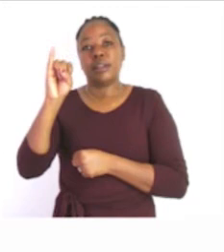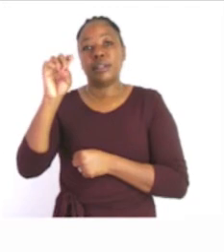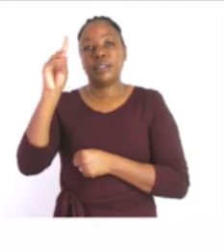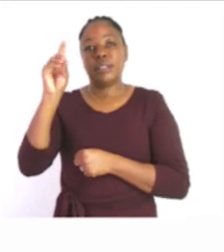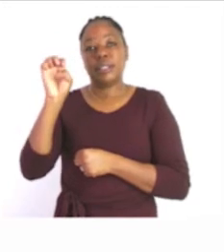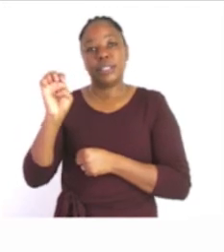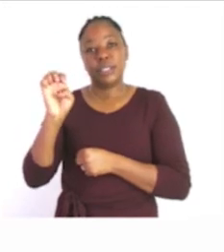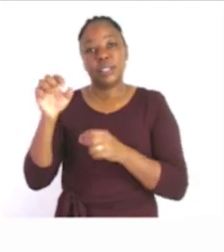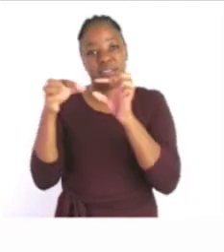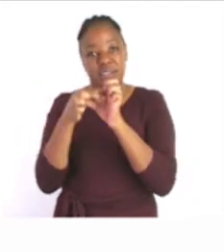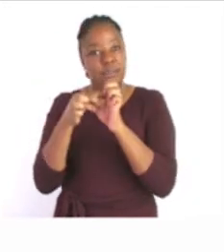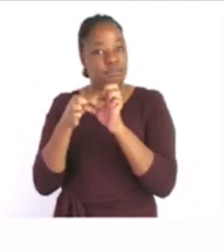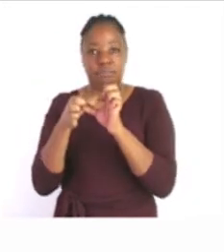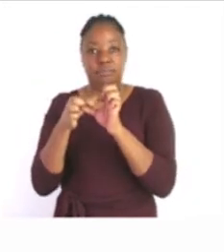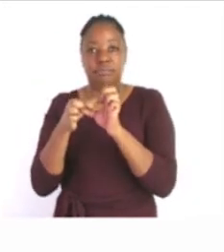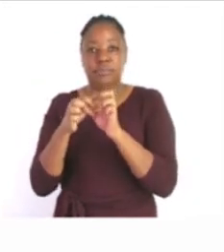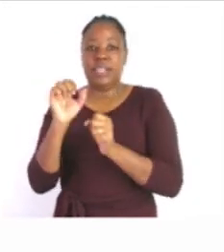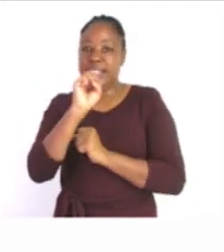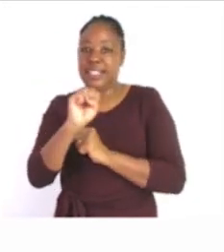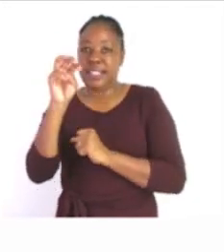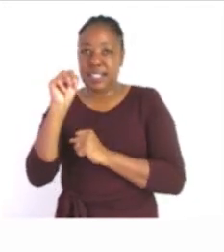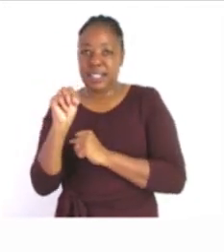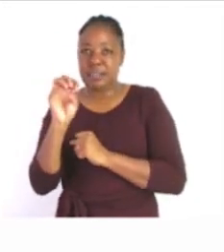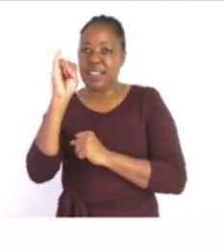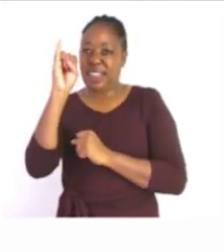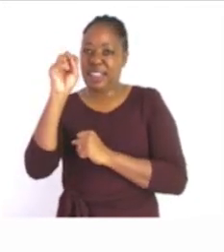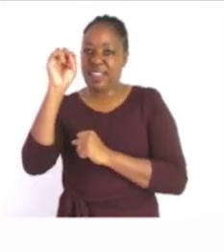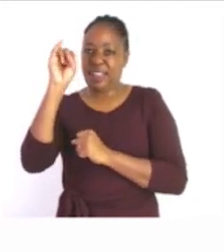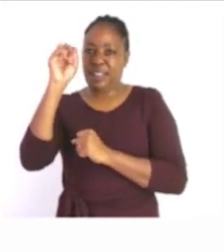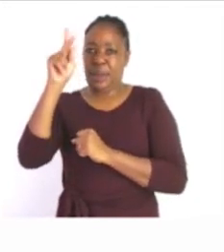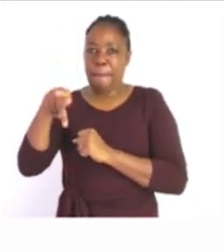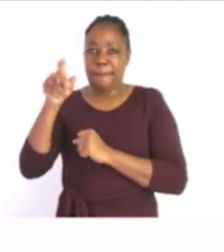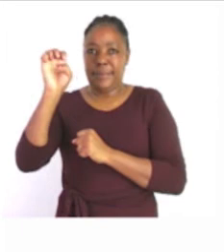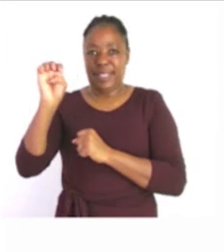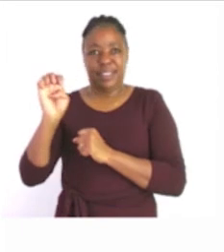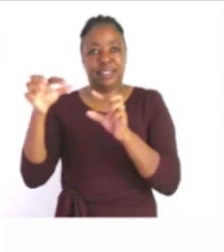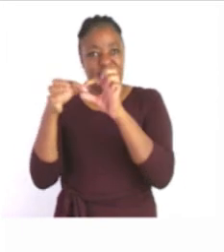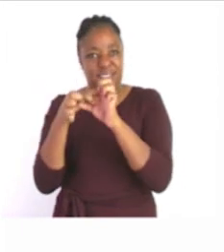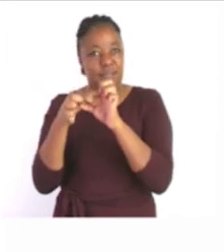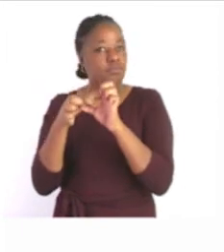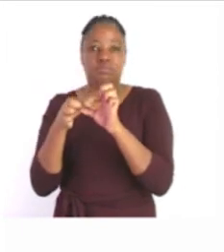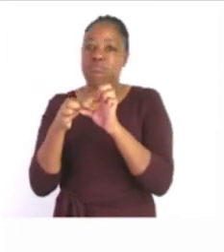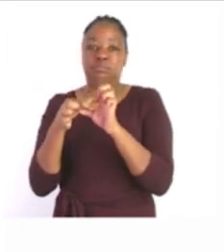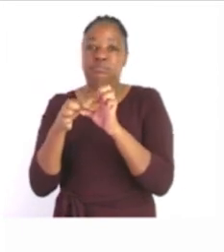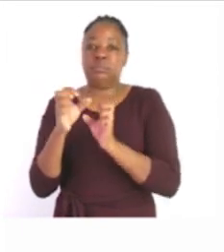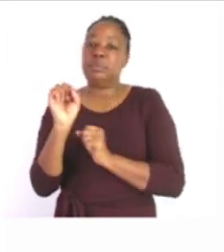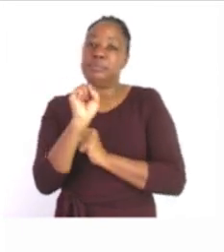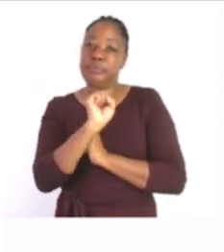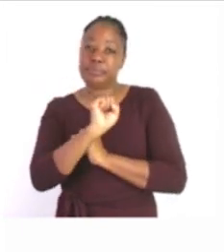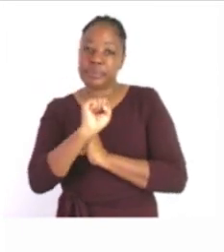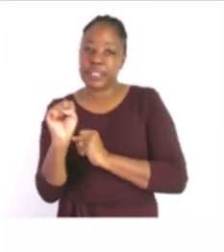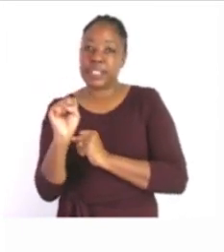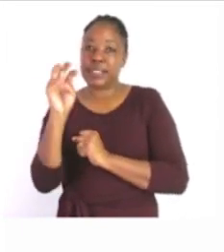one. Smipe. No, smipe is not really a word either.